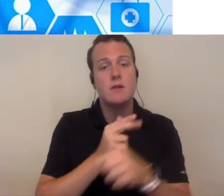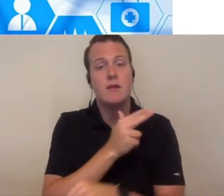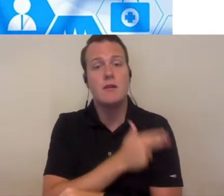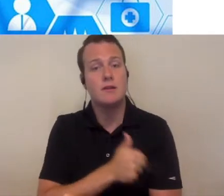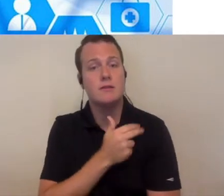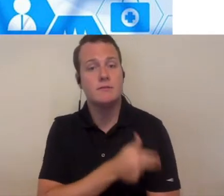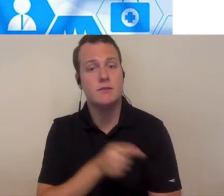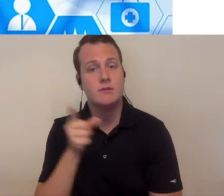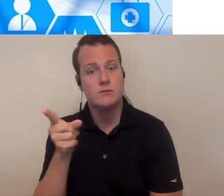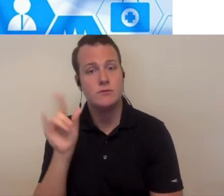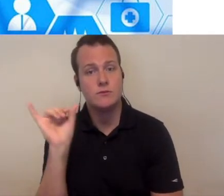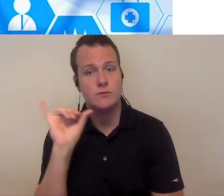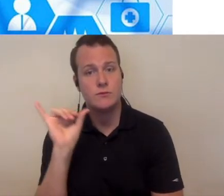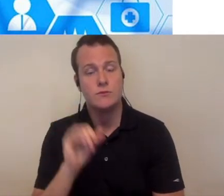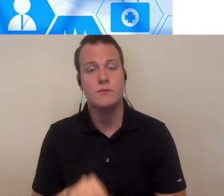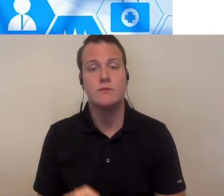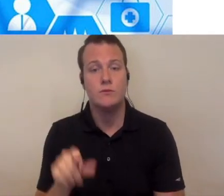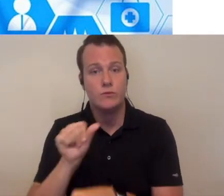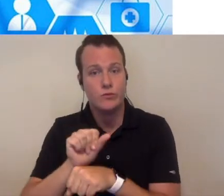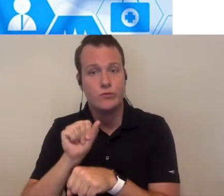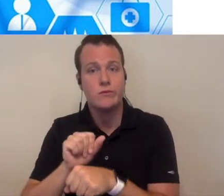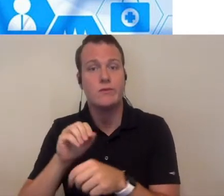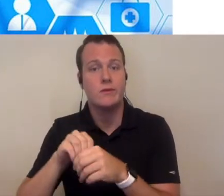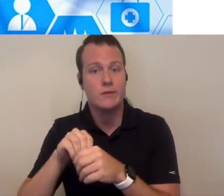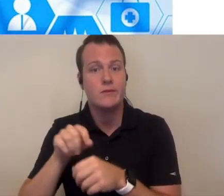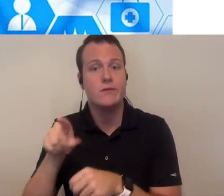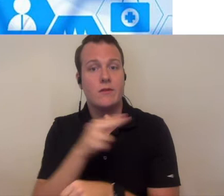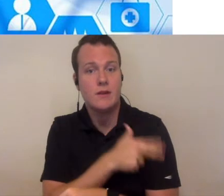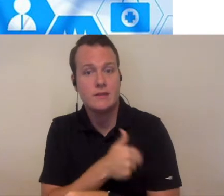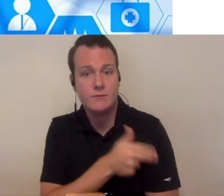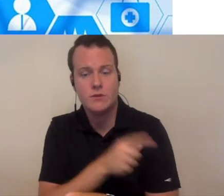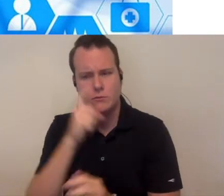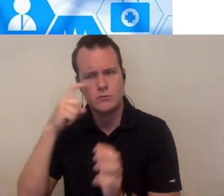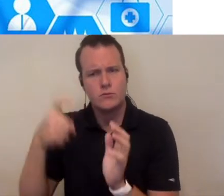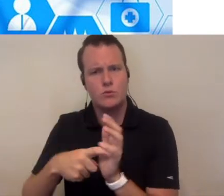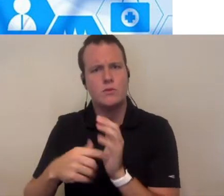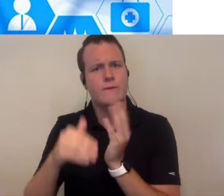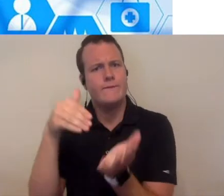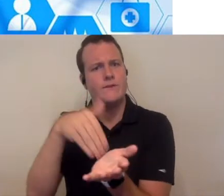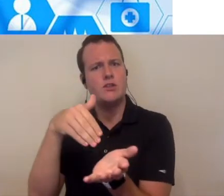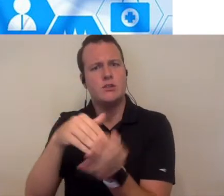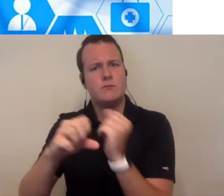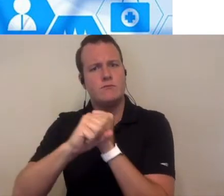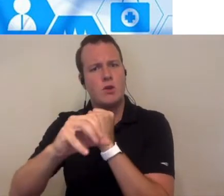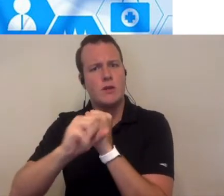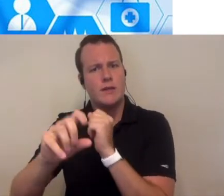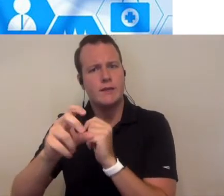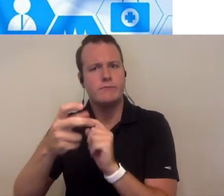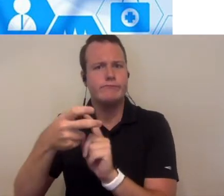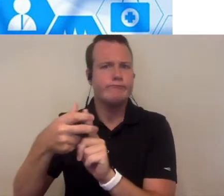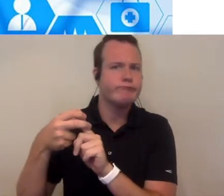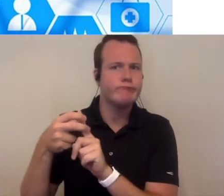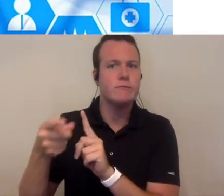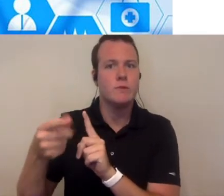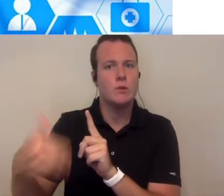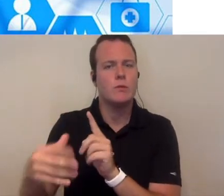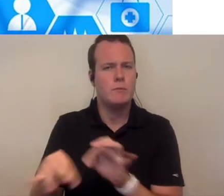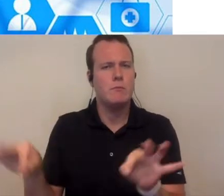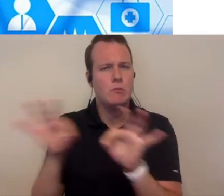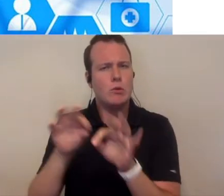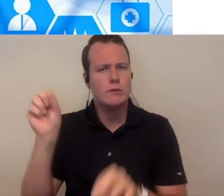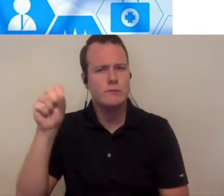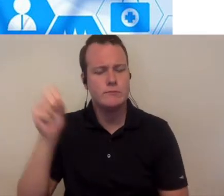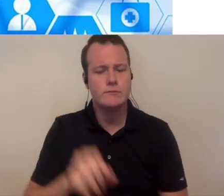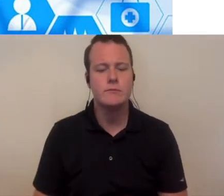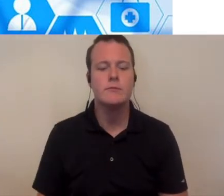practice and you're working in a hospital, you'll see that physician marketing plays a very important part. So if we go to the next